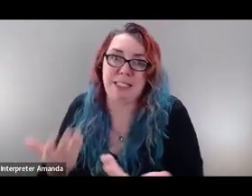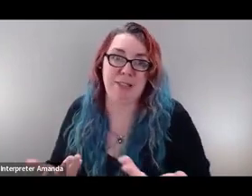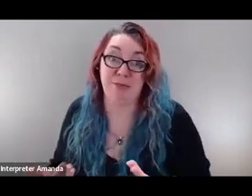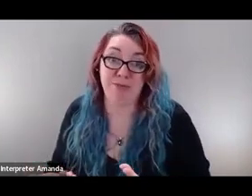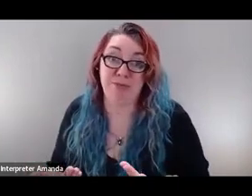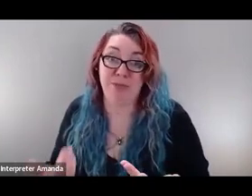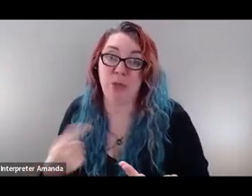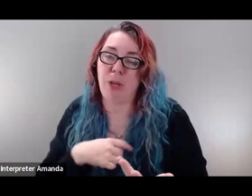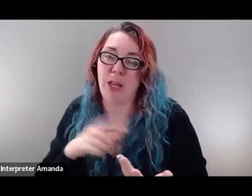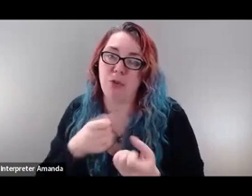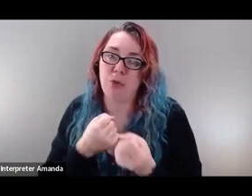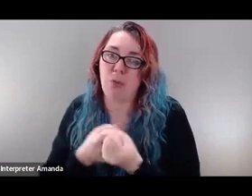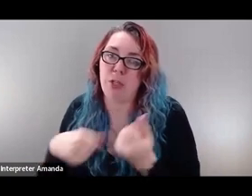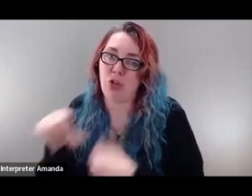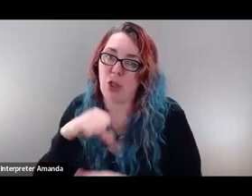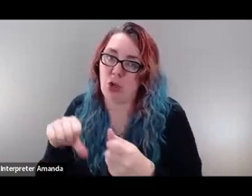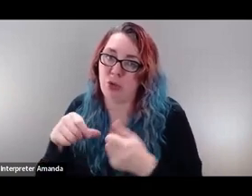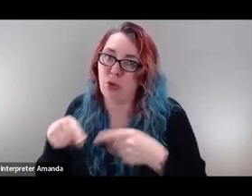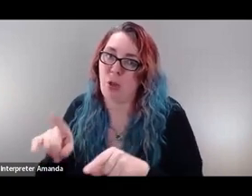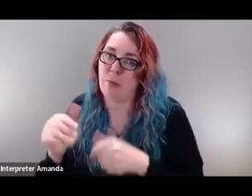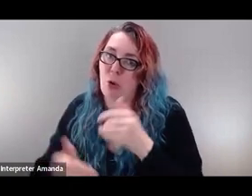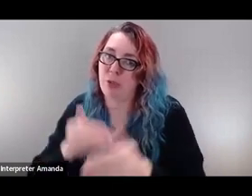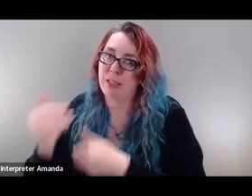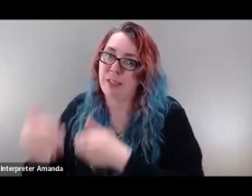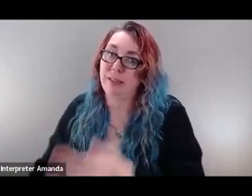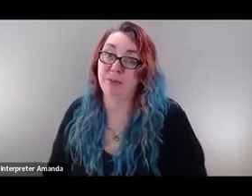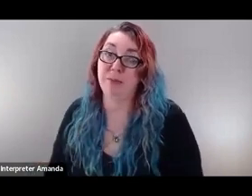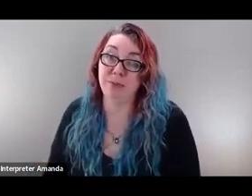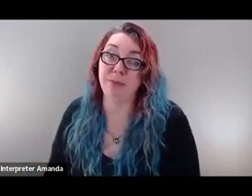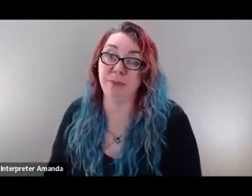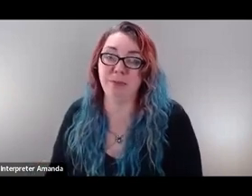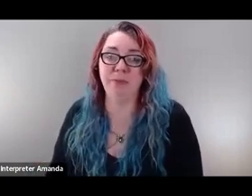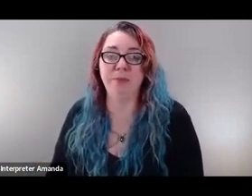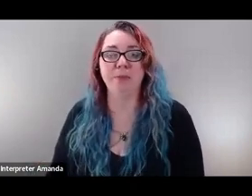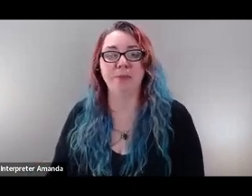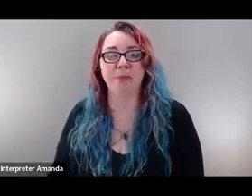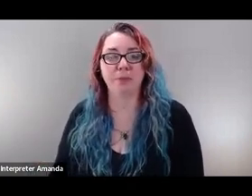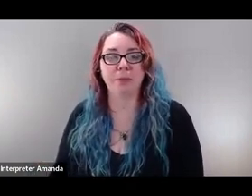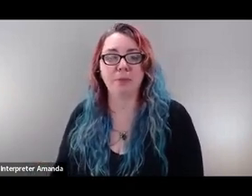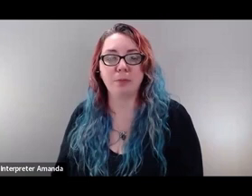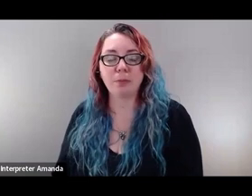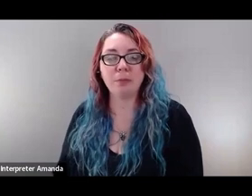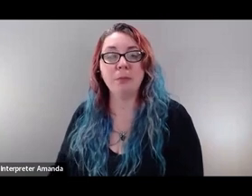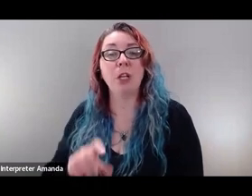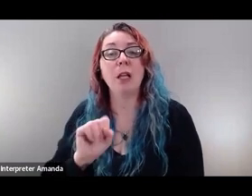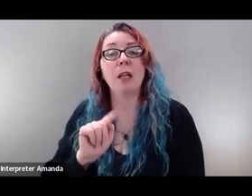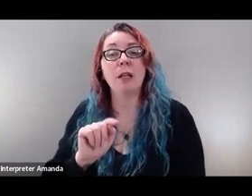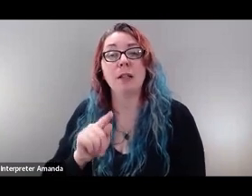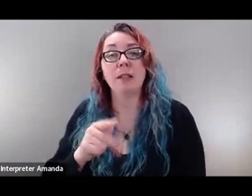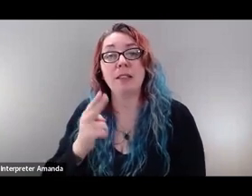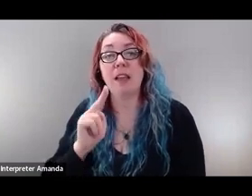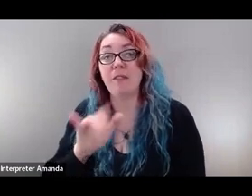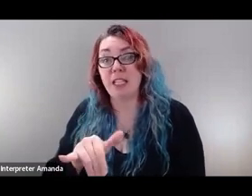that process. Thank you very much. I saw Stephany opening your mic, and Anju has